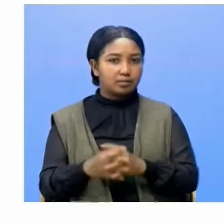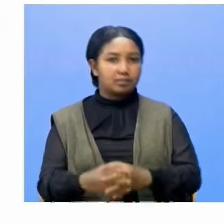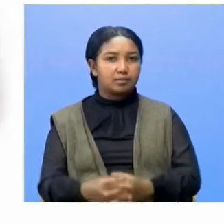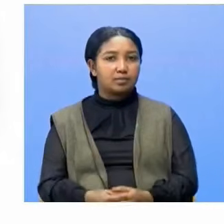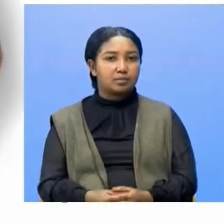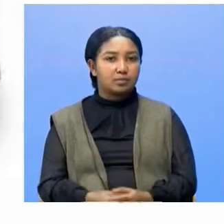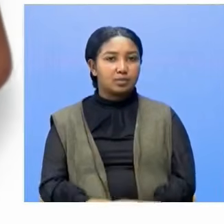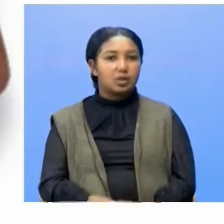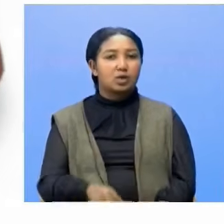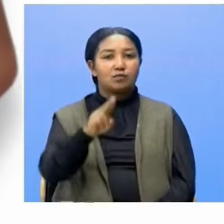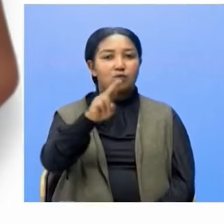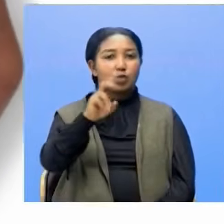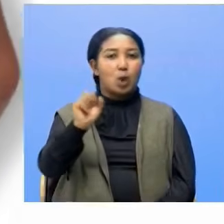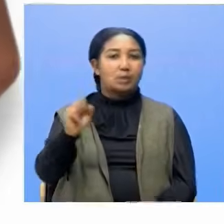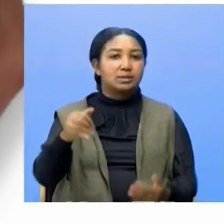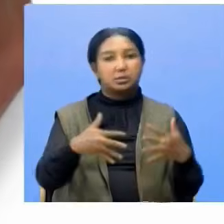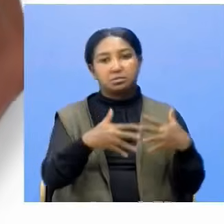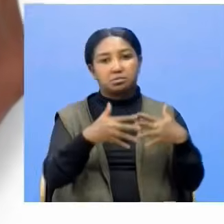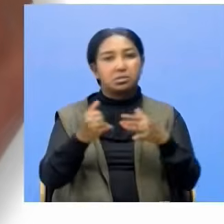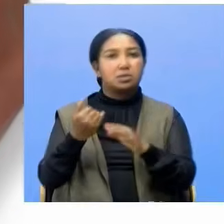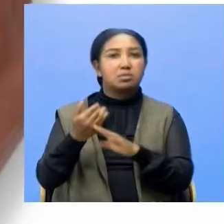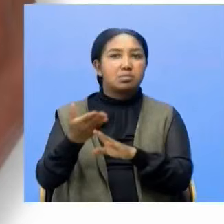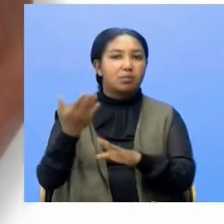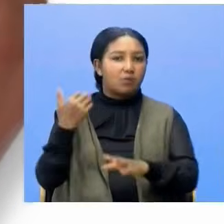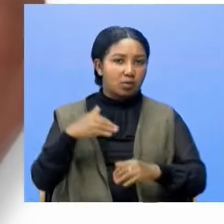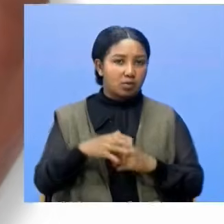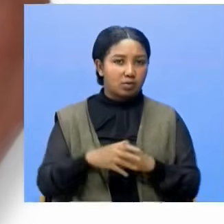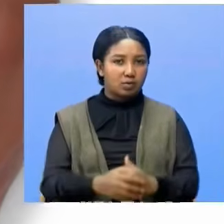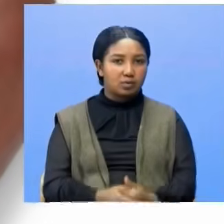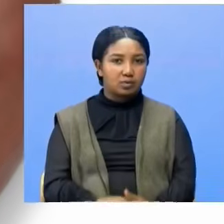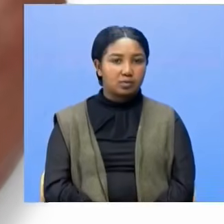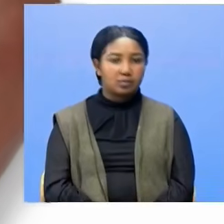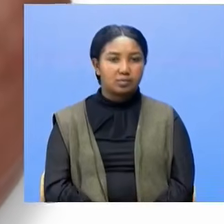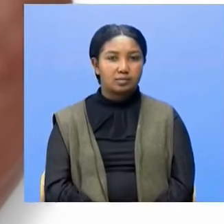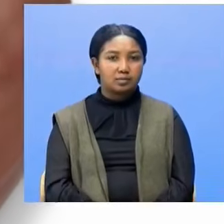the US before.